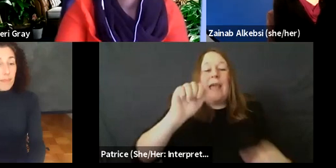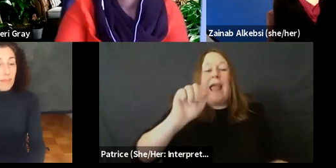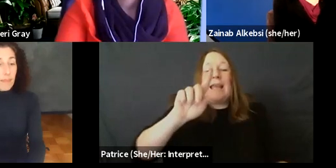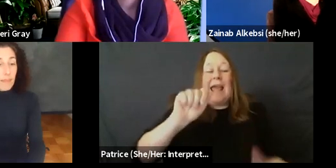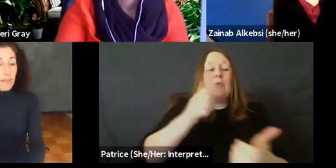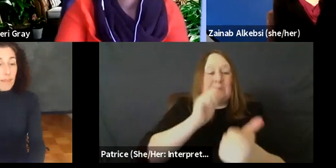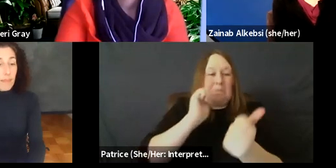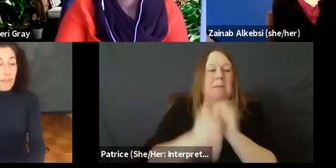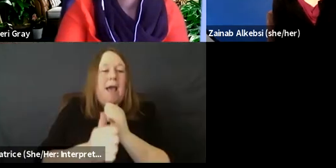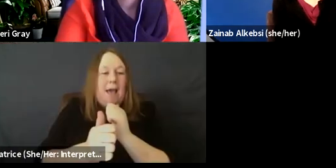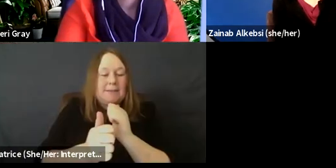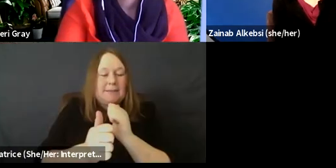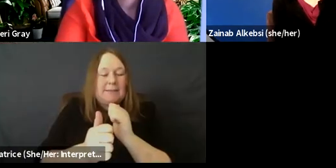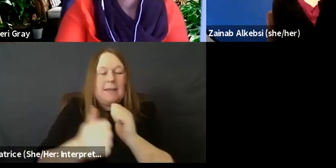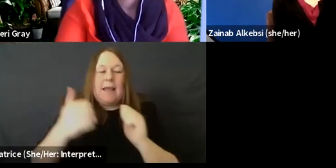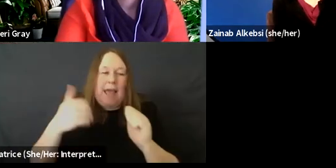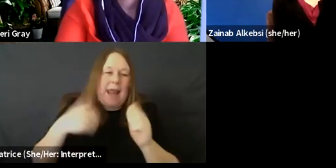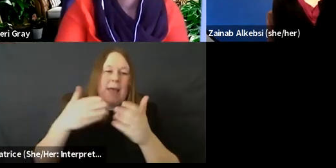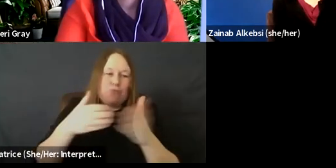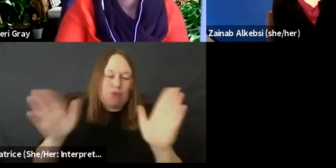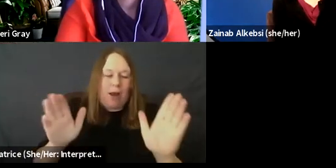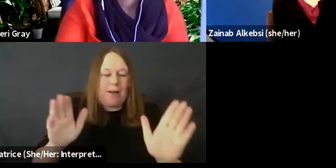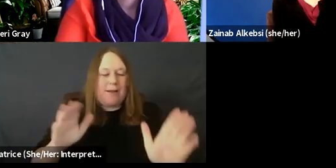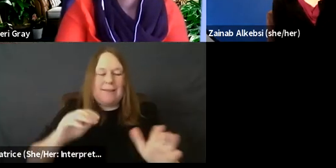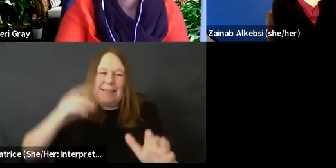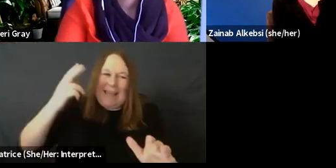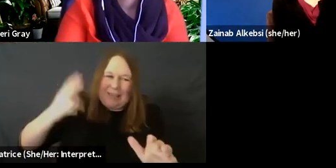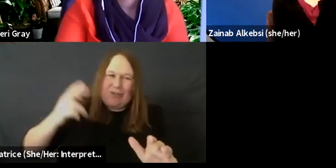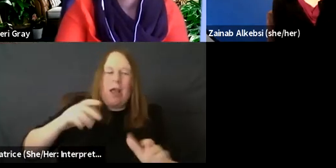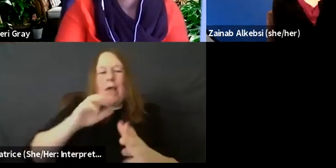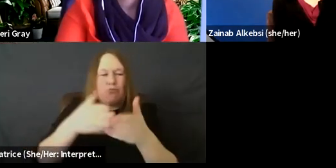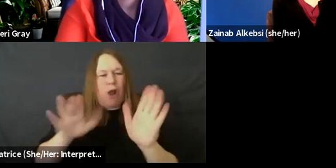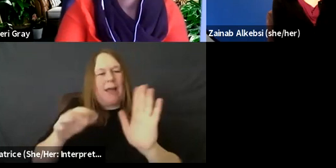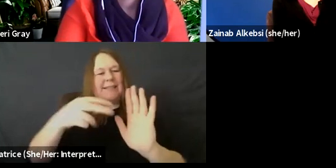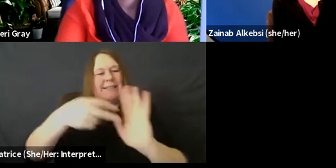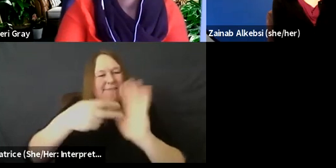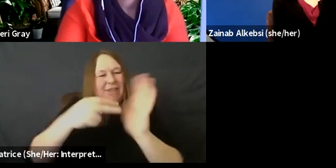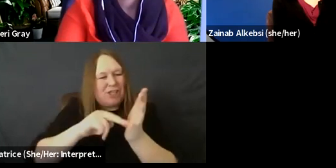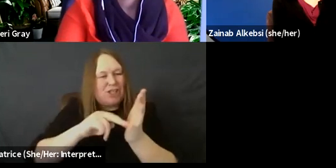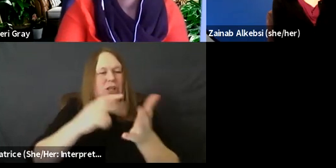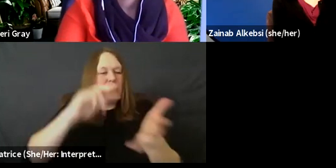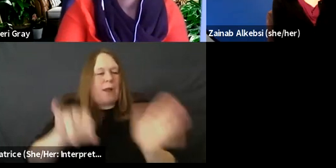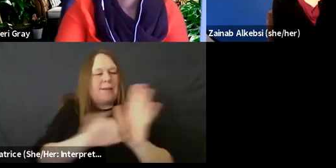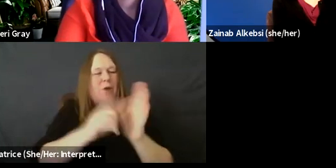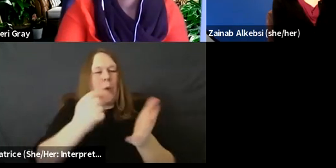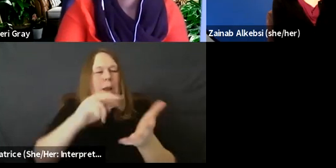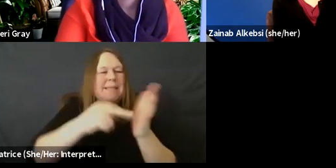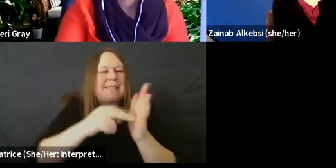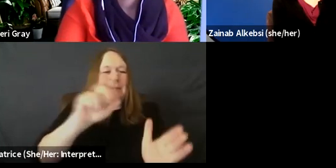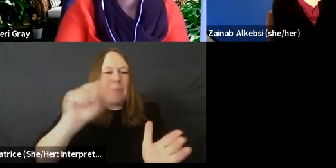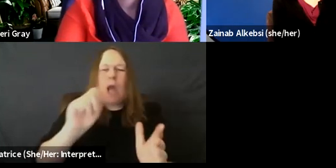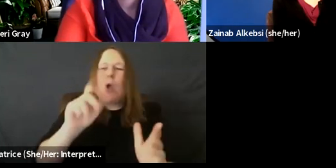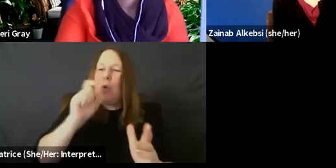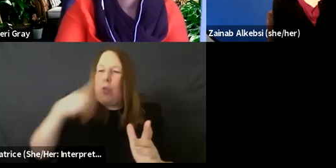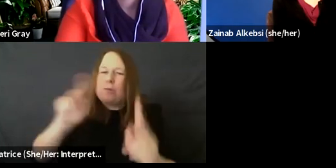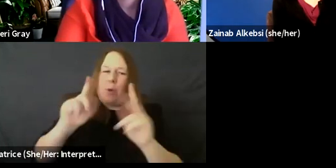broad, and since it, in its history, it's had a broad definition of what is a disability, who are people with disabilities. But